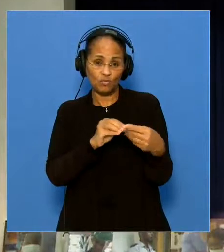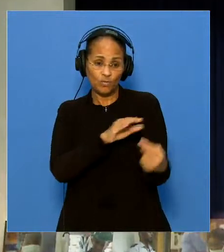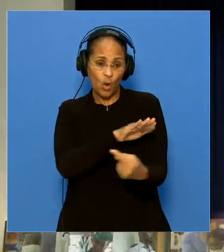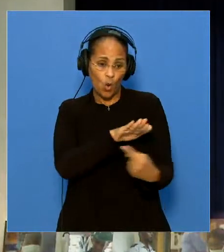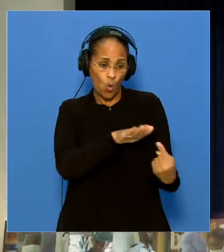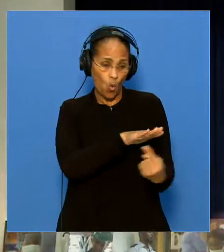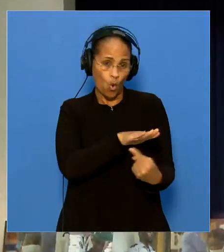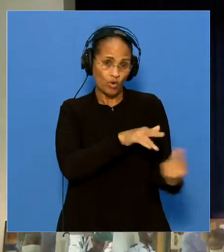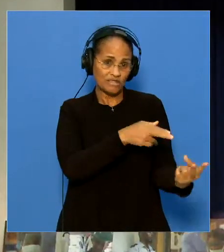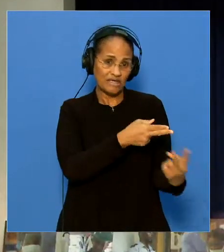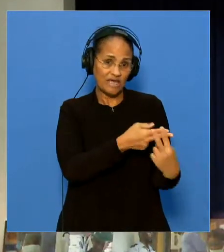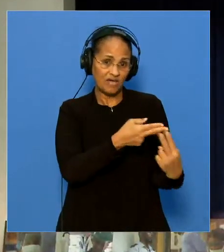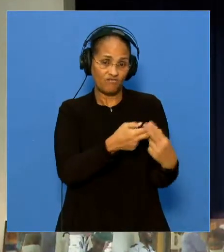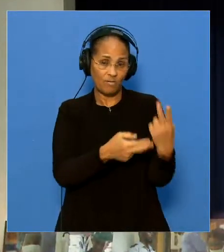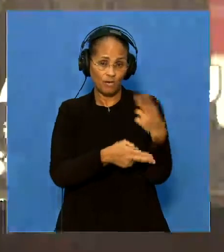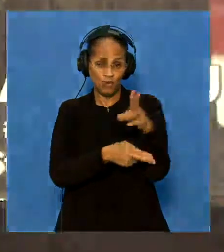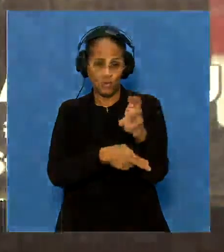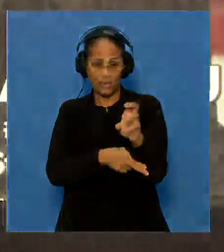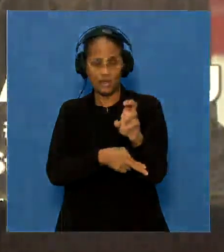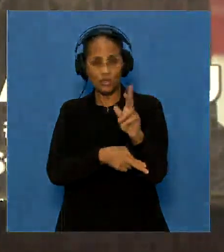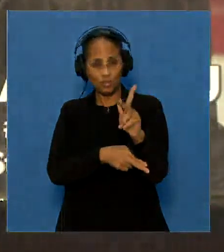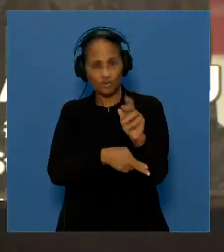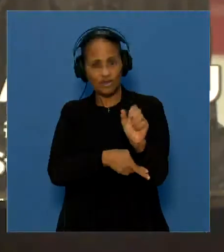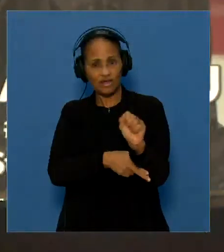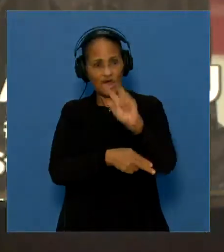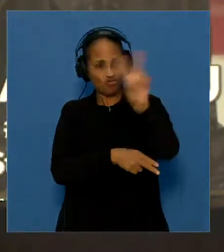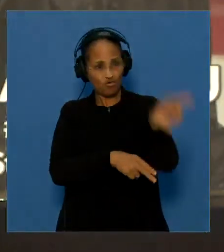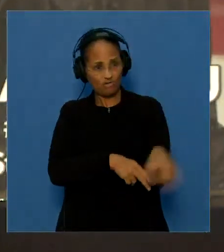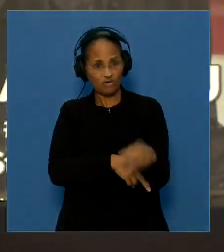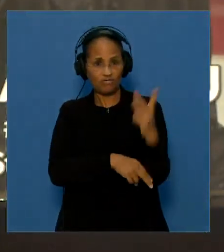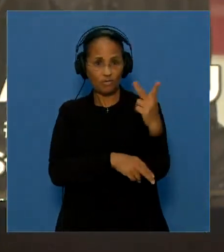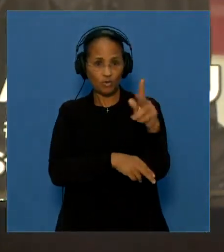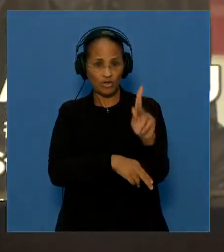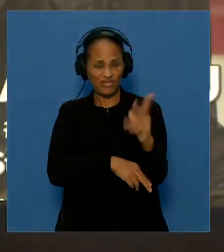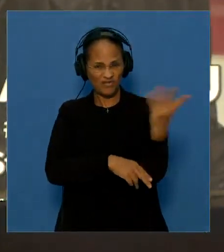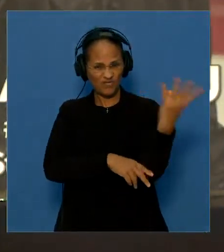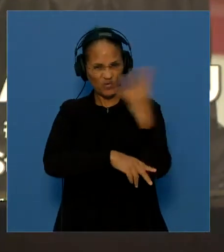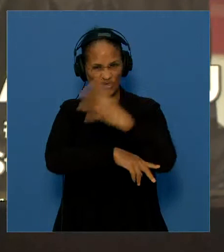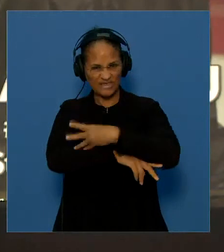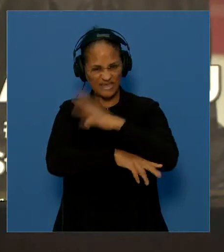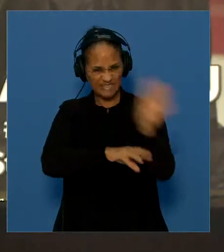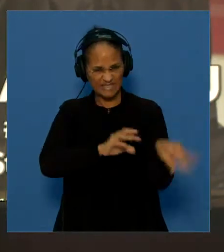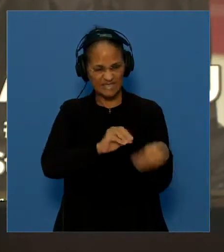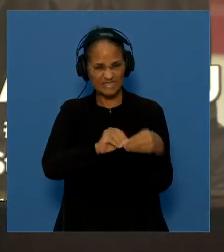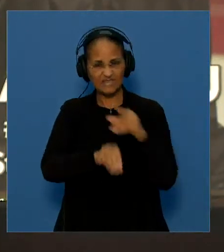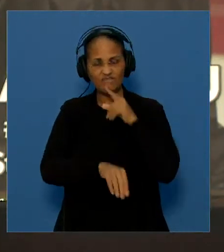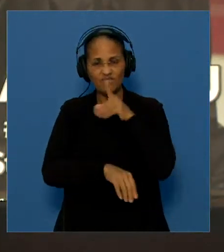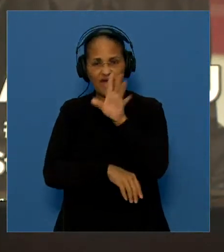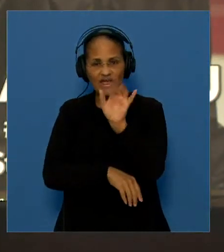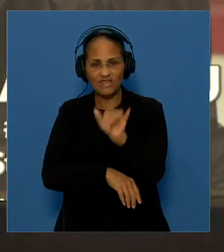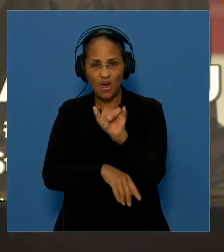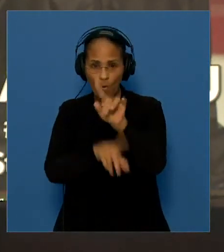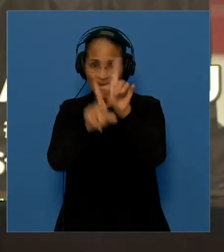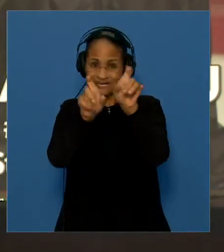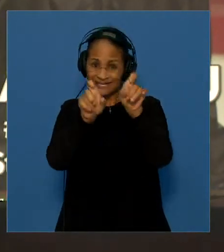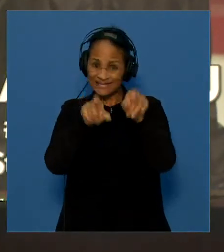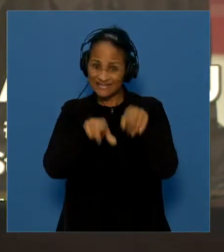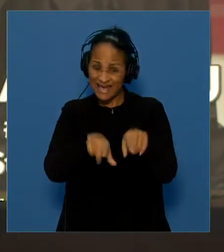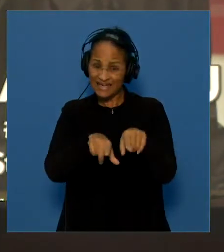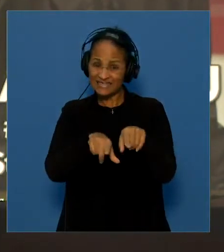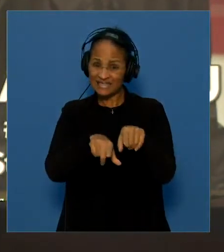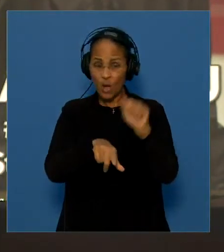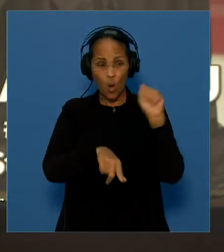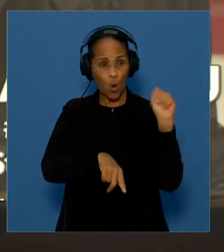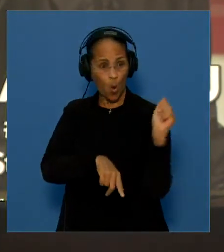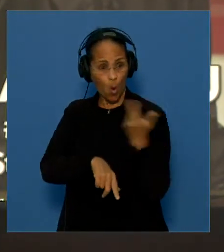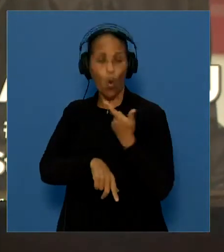from the United Kingdom or traveling from the United Kingdom for those 4 days, in addition to the fact that we test everyone